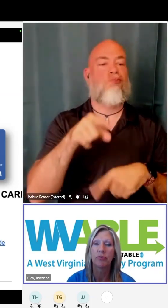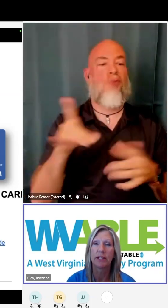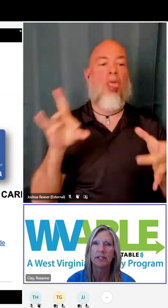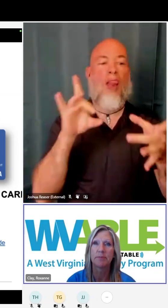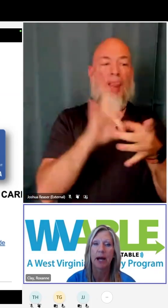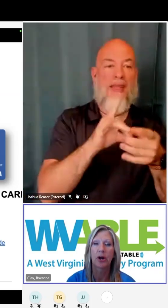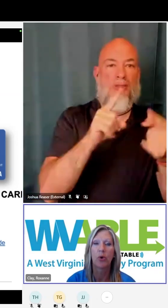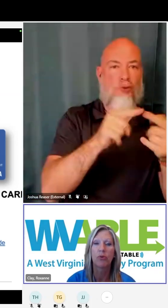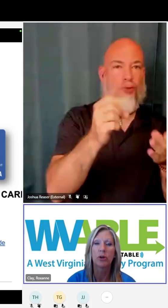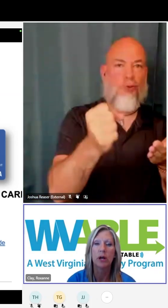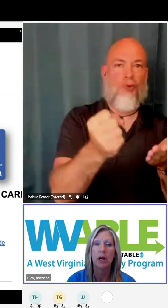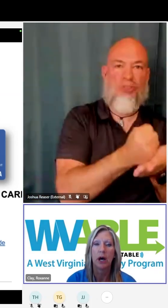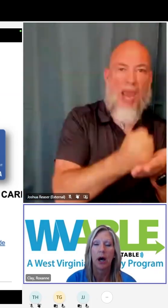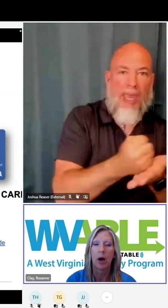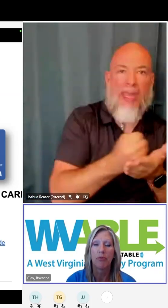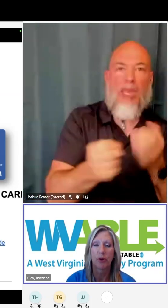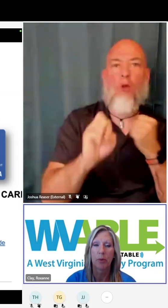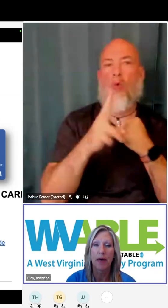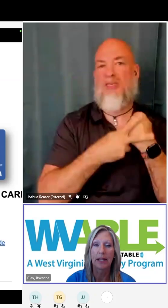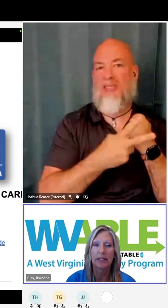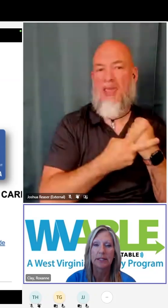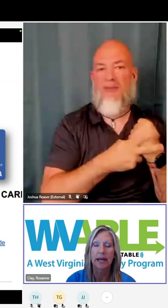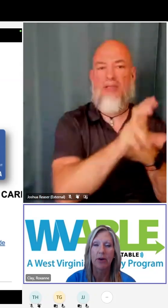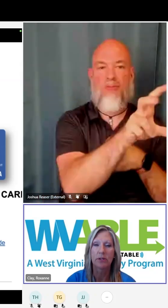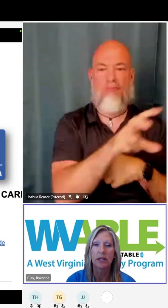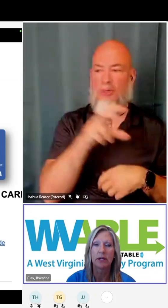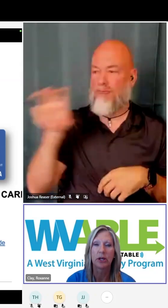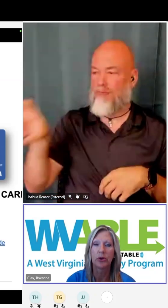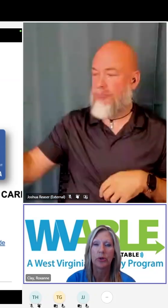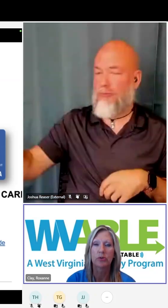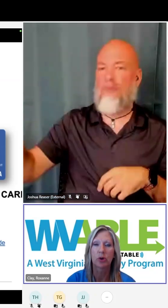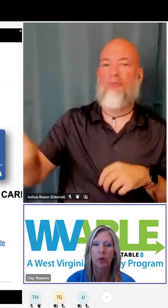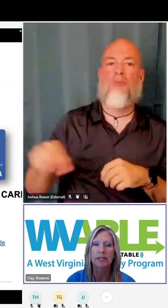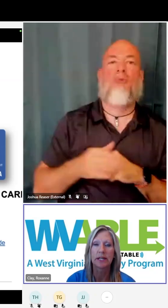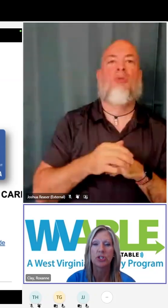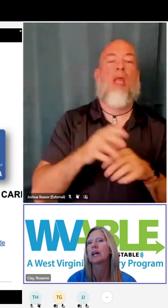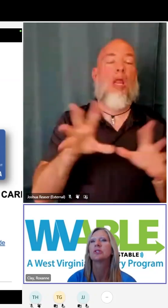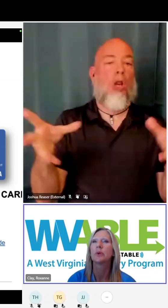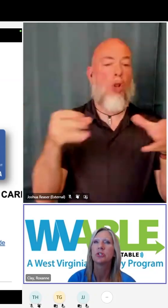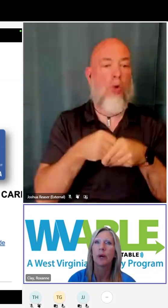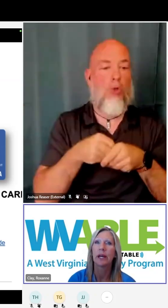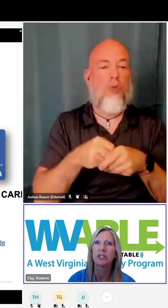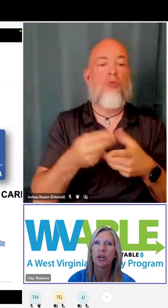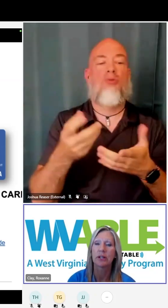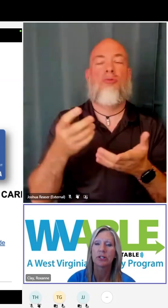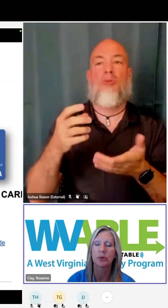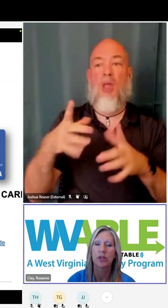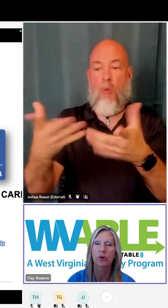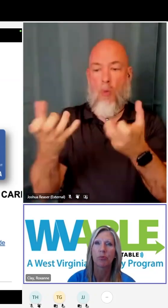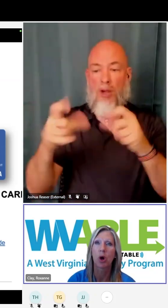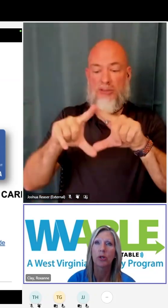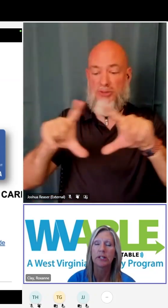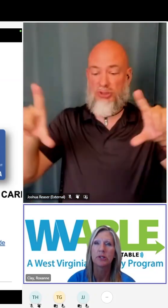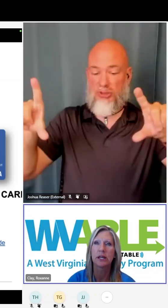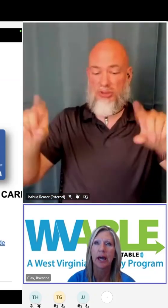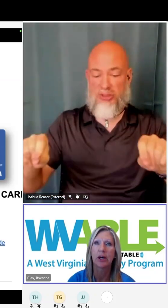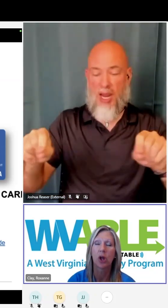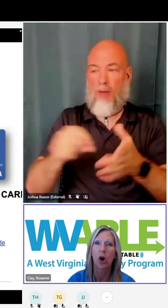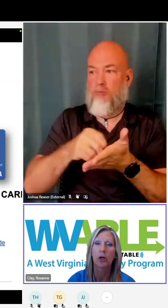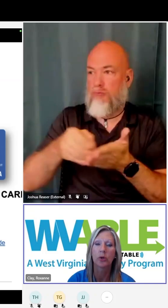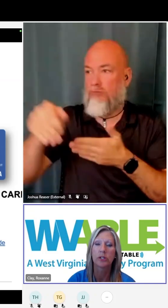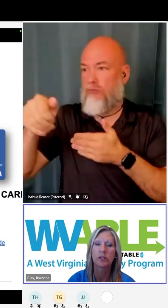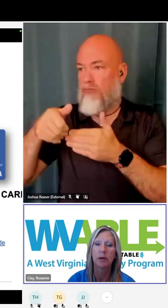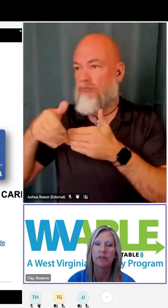account, moving funds back over from that linked account. It includes requesting check to issue a check to a third party, to